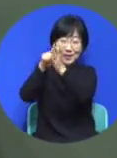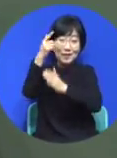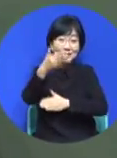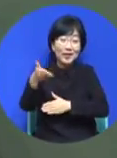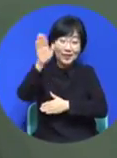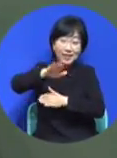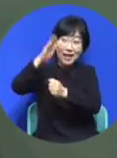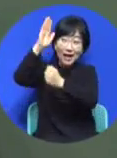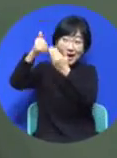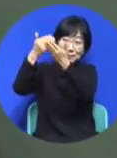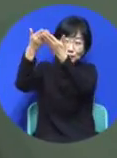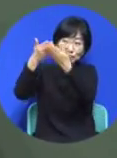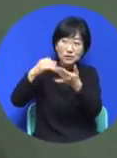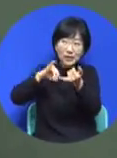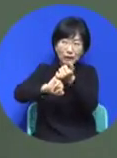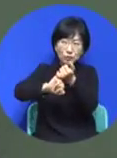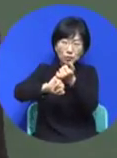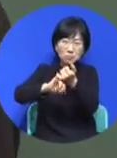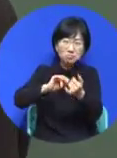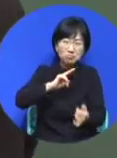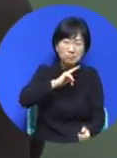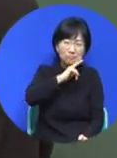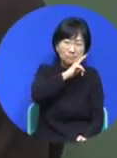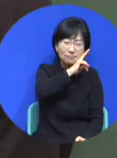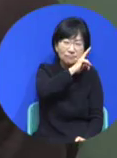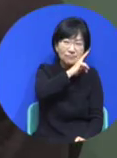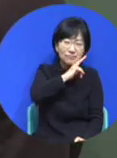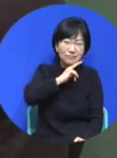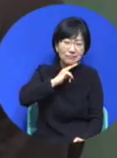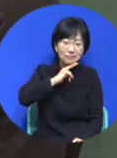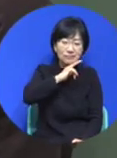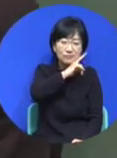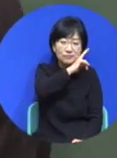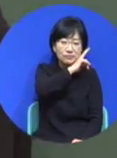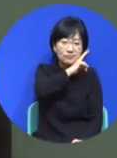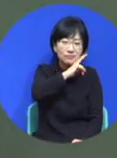Abraham did believe in God. He was a believer in God, but he couldn't believe in God's